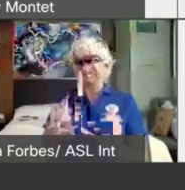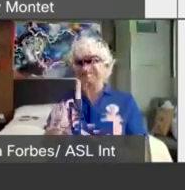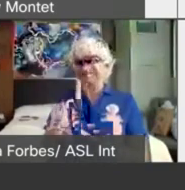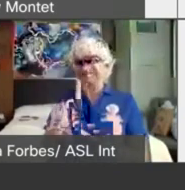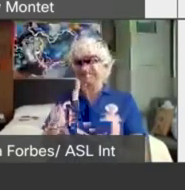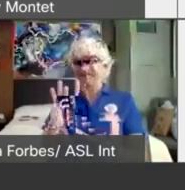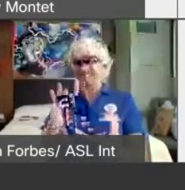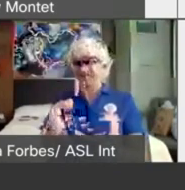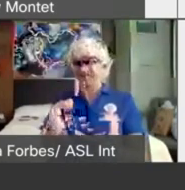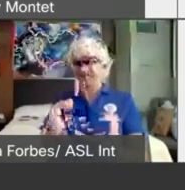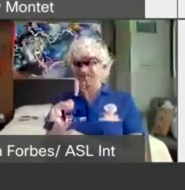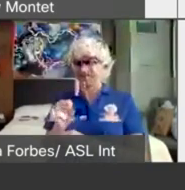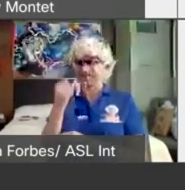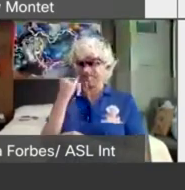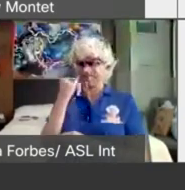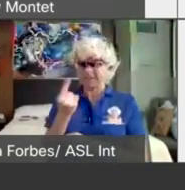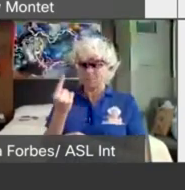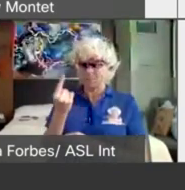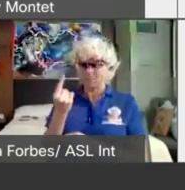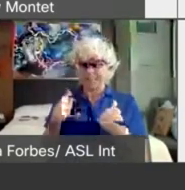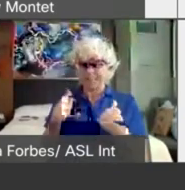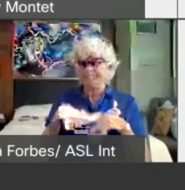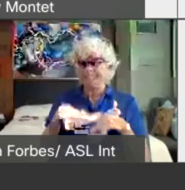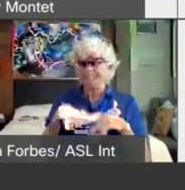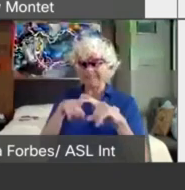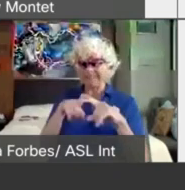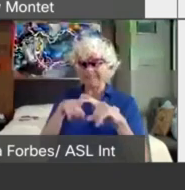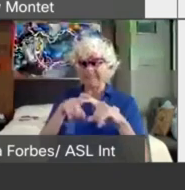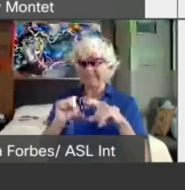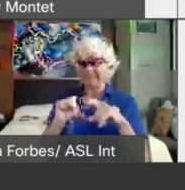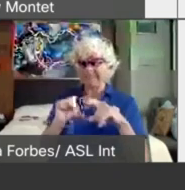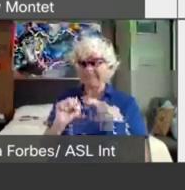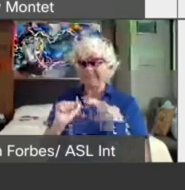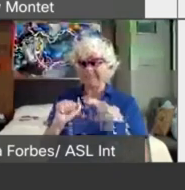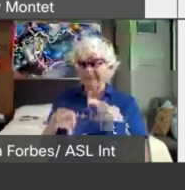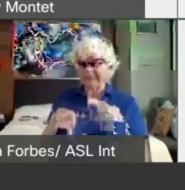If someone has a pending SNAP application, should they apply for DSNAP?